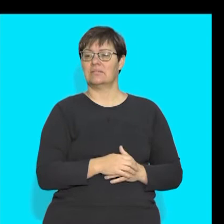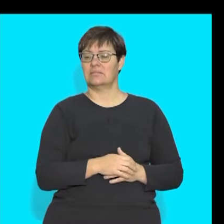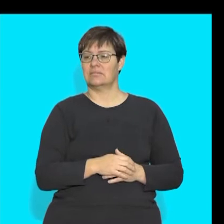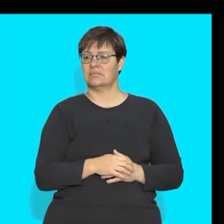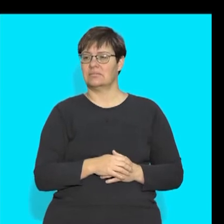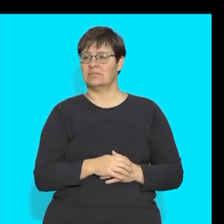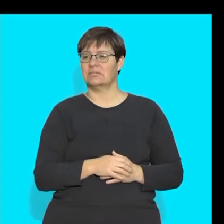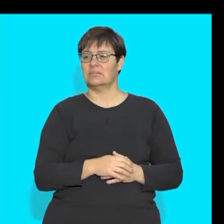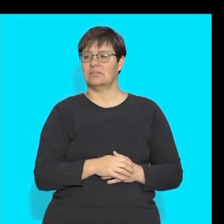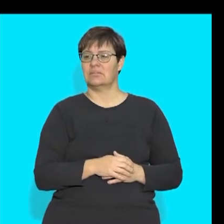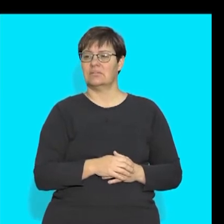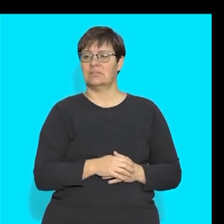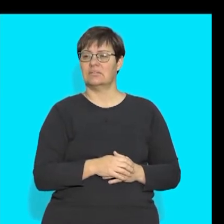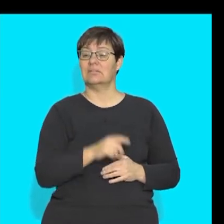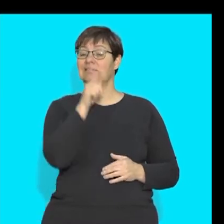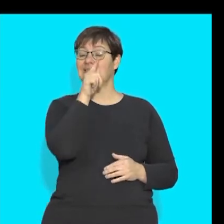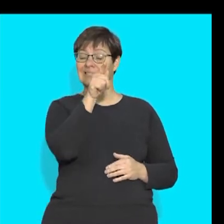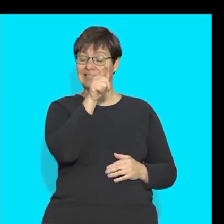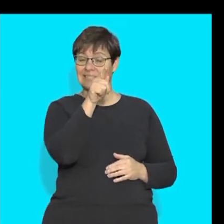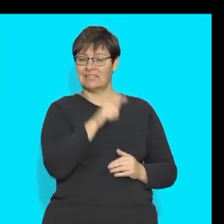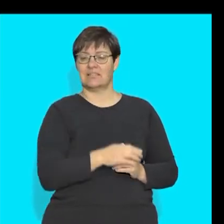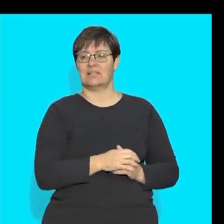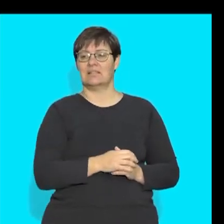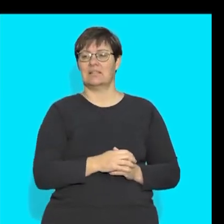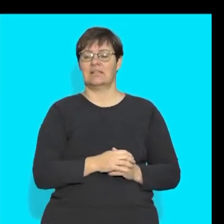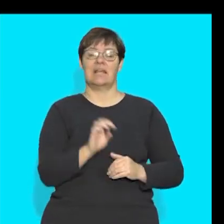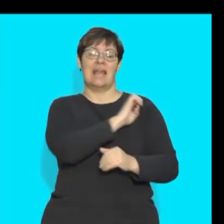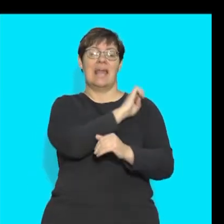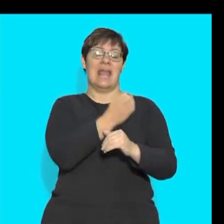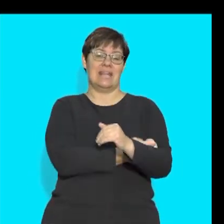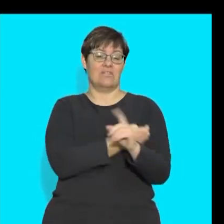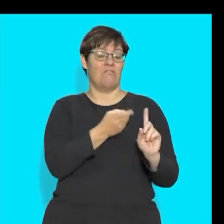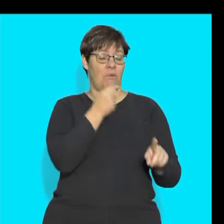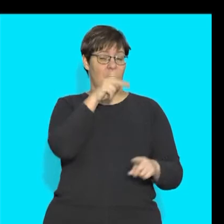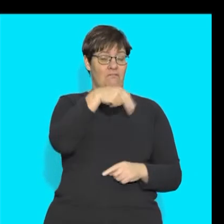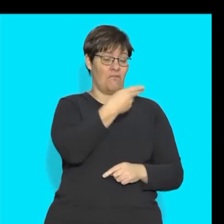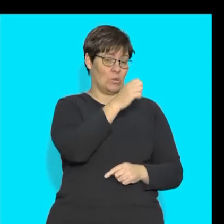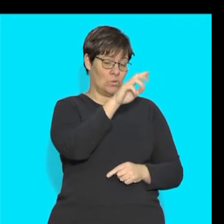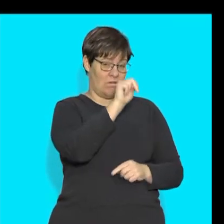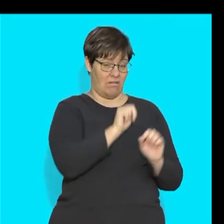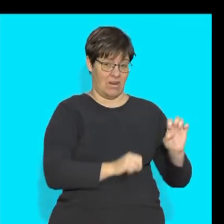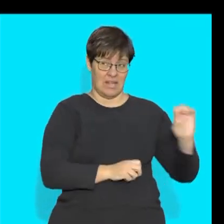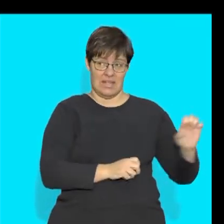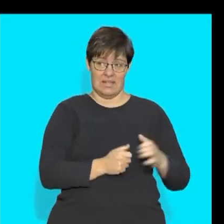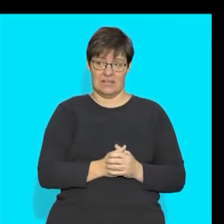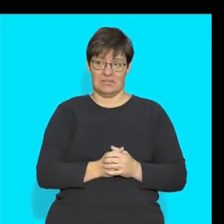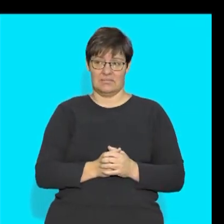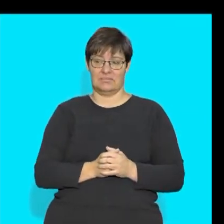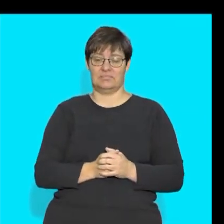okay, I didn't write all of this in. This is the energy of the photon.